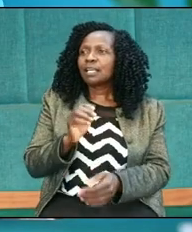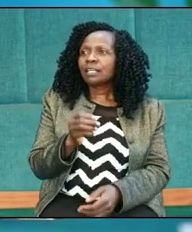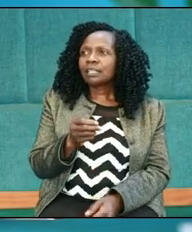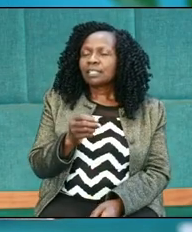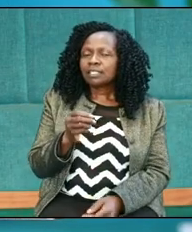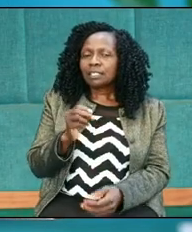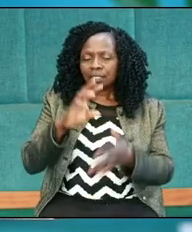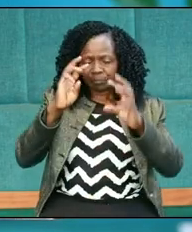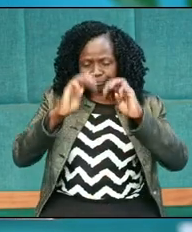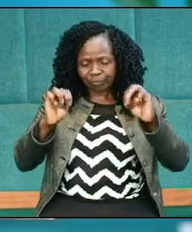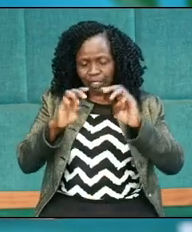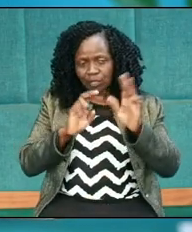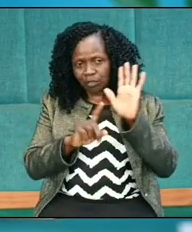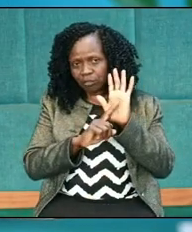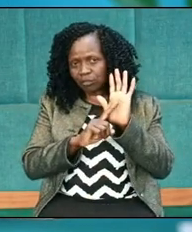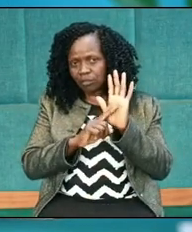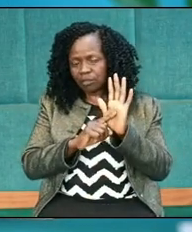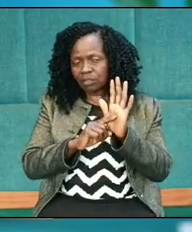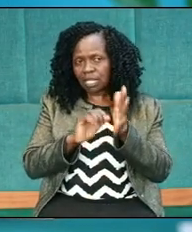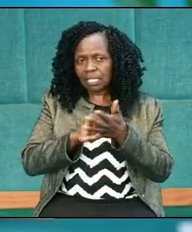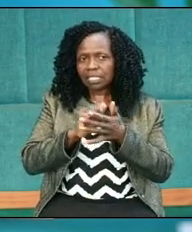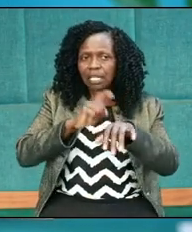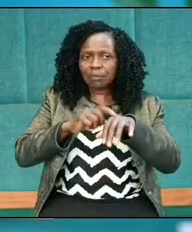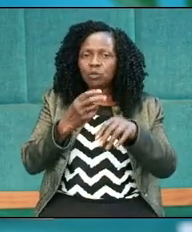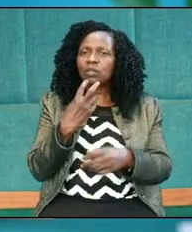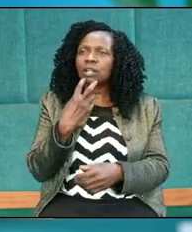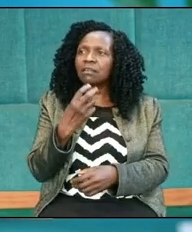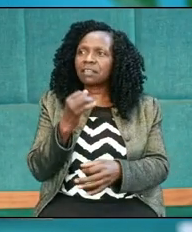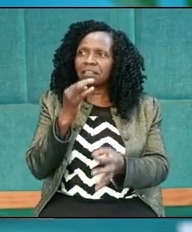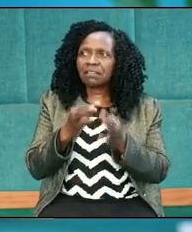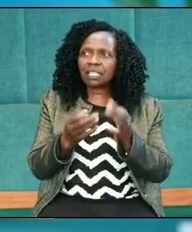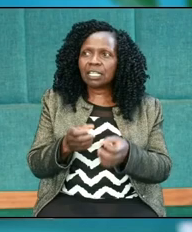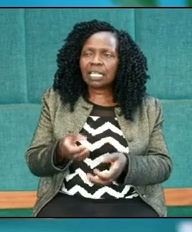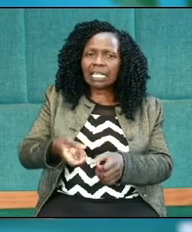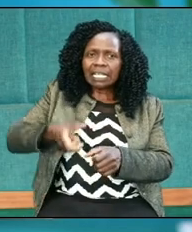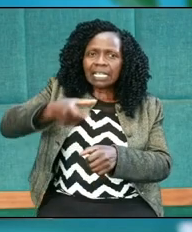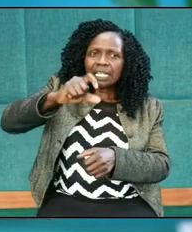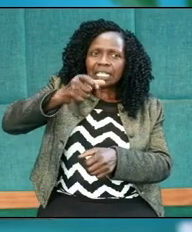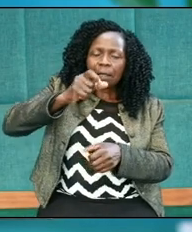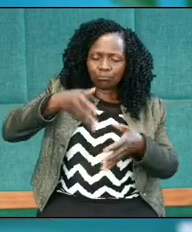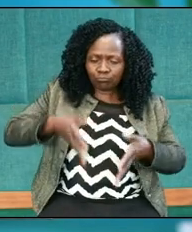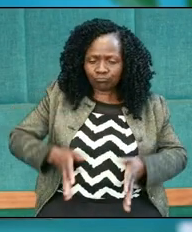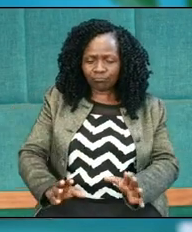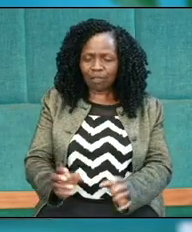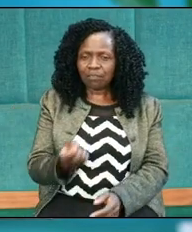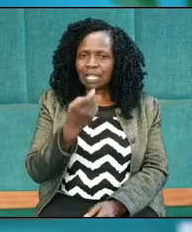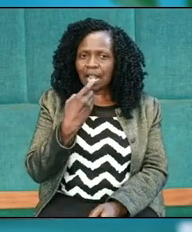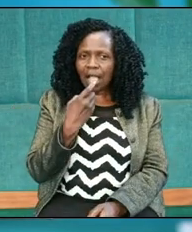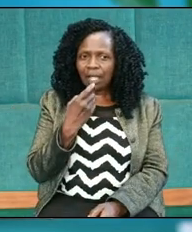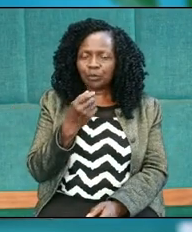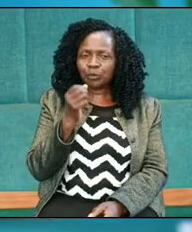research has shown that when you laugh, even there is increased production of saliva,